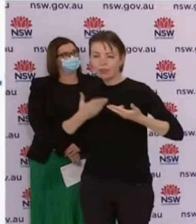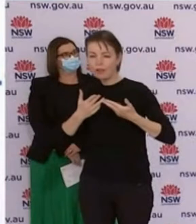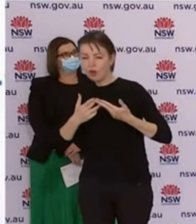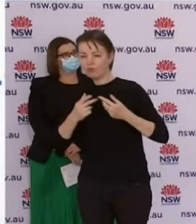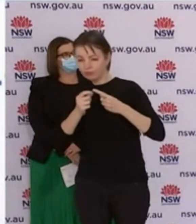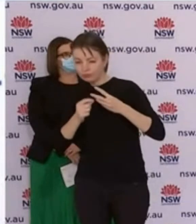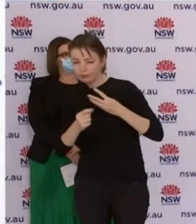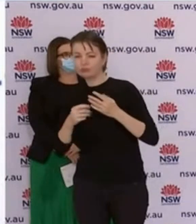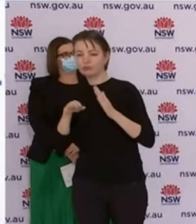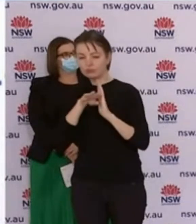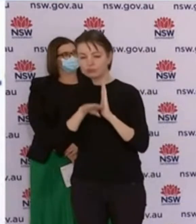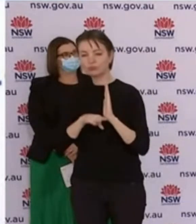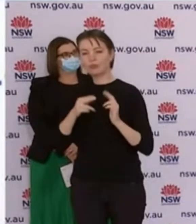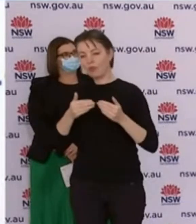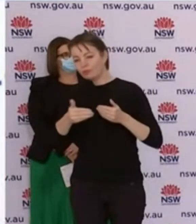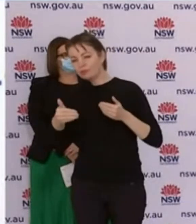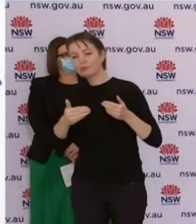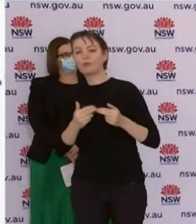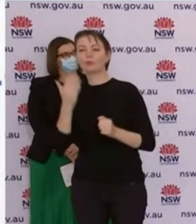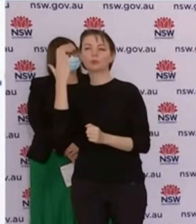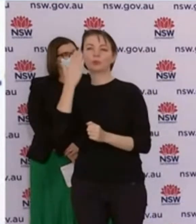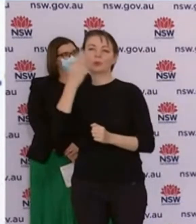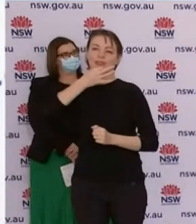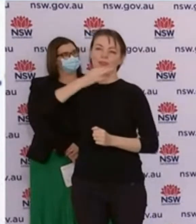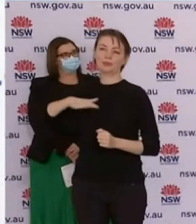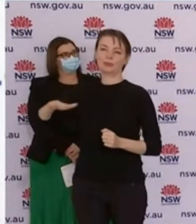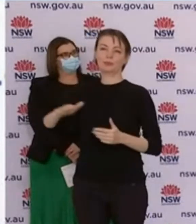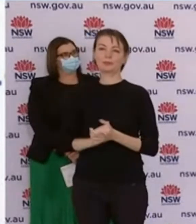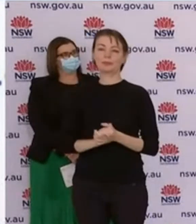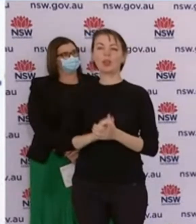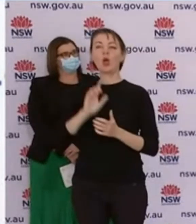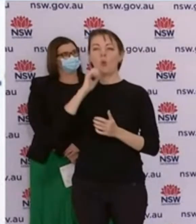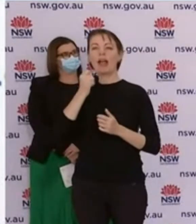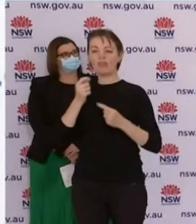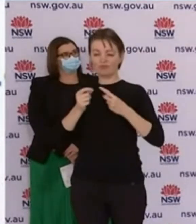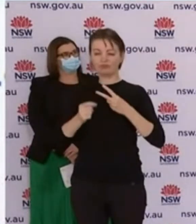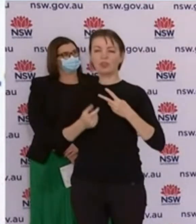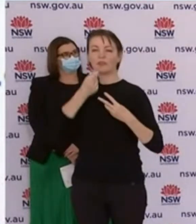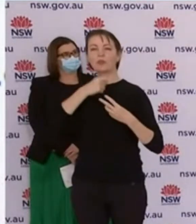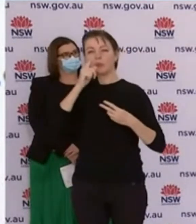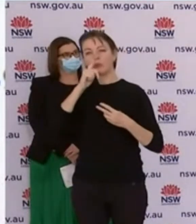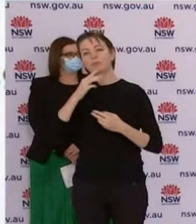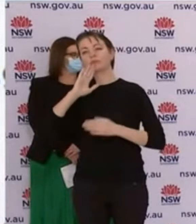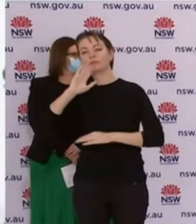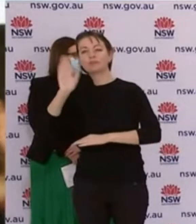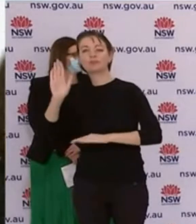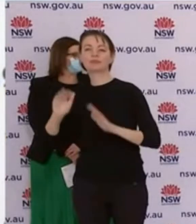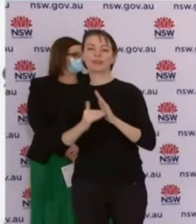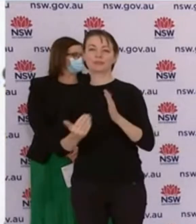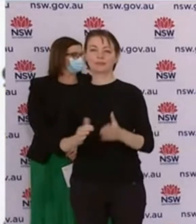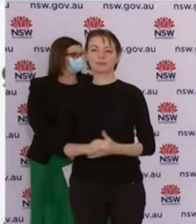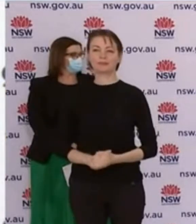Gale will now give a health update, Deputy Premier will talk about the regions, and then Minister Mitchell will provide further detail around schools going back. Thank you.